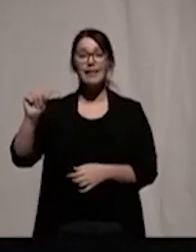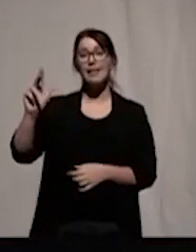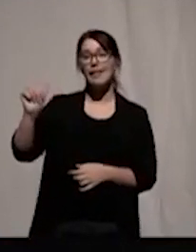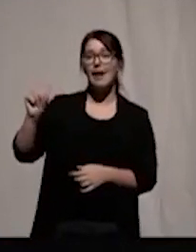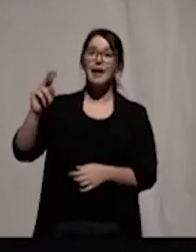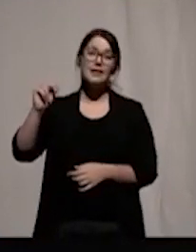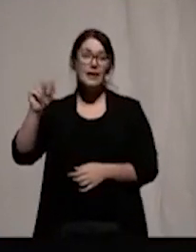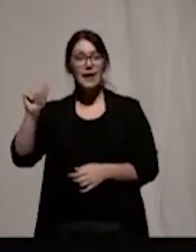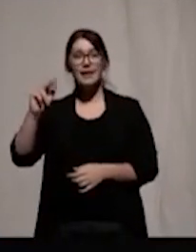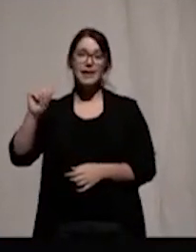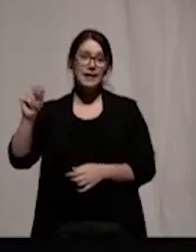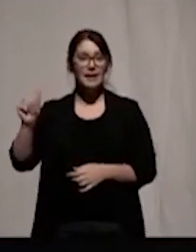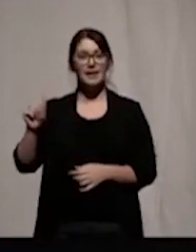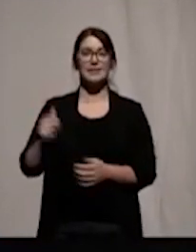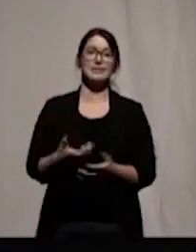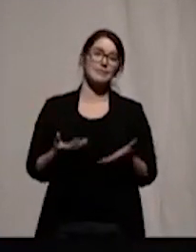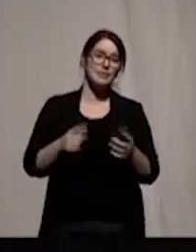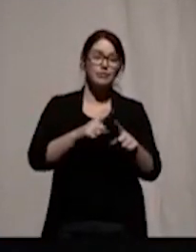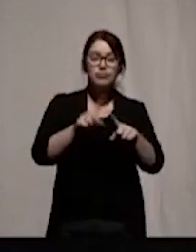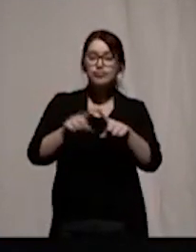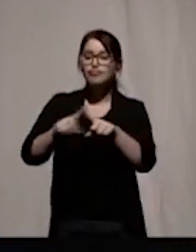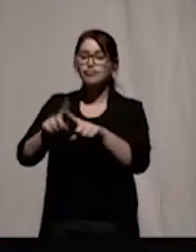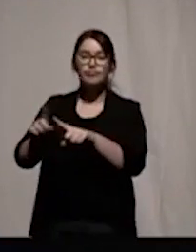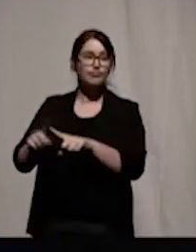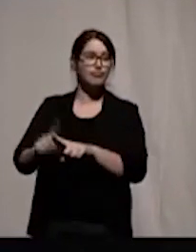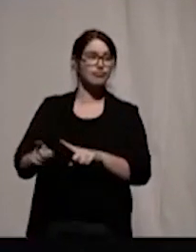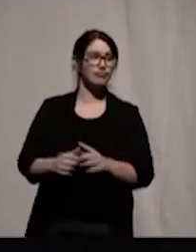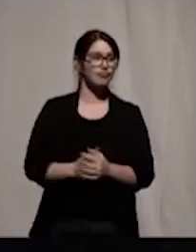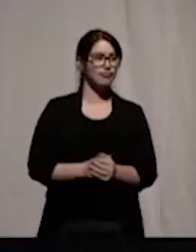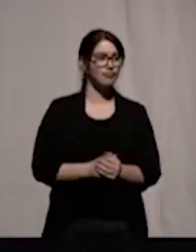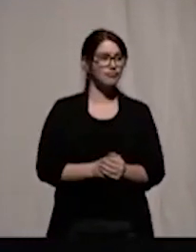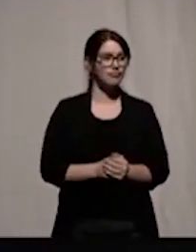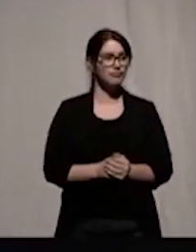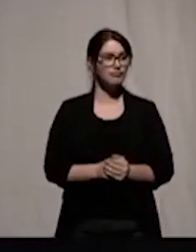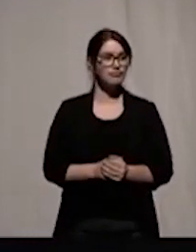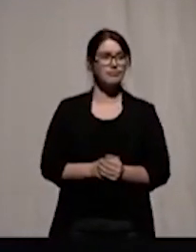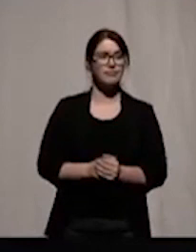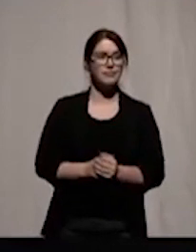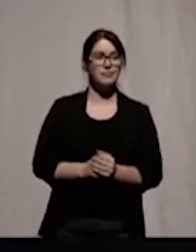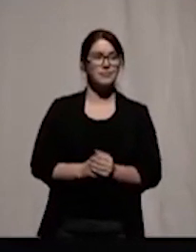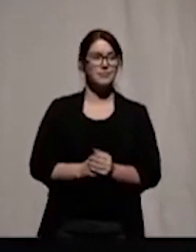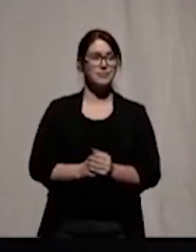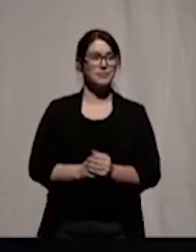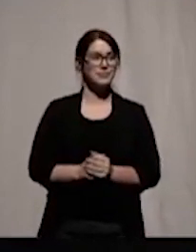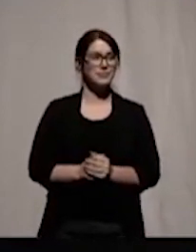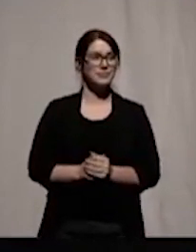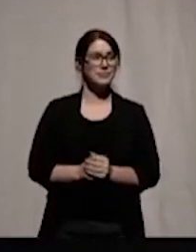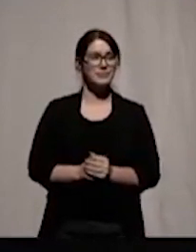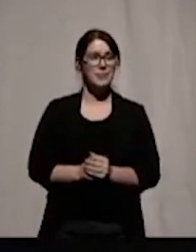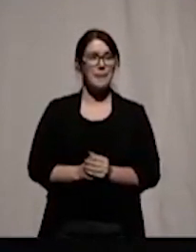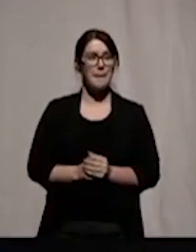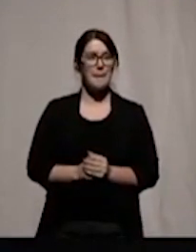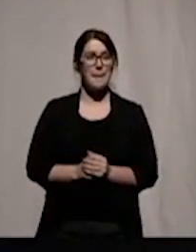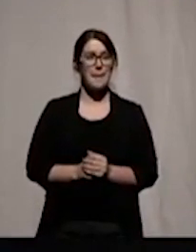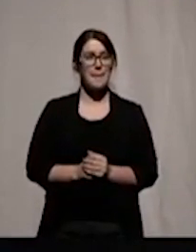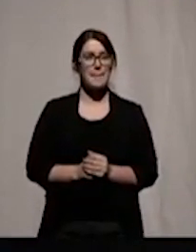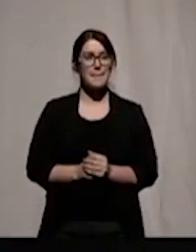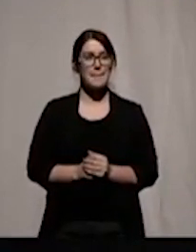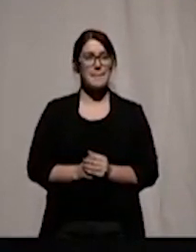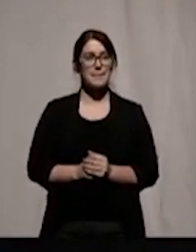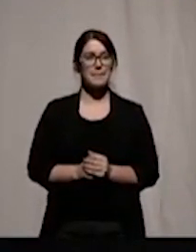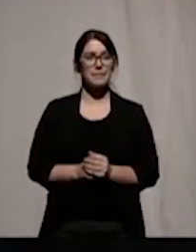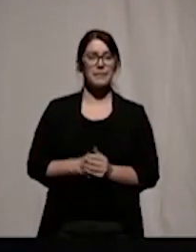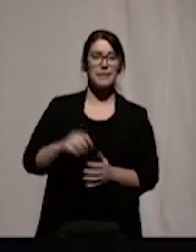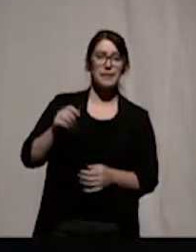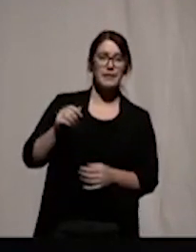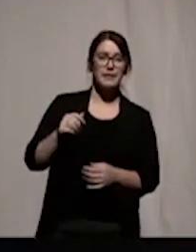song, because this song became so popular for having no words that the lyrics to the song are like, you have to dig for them. You have to